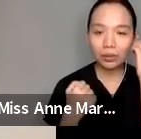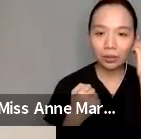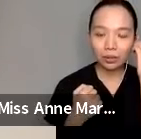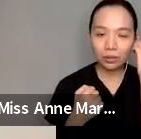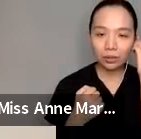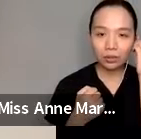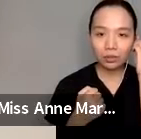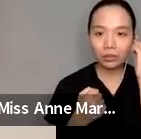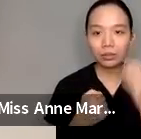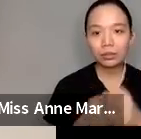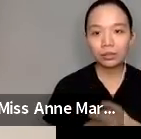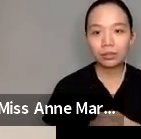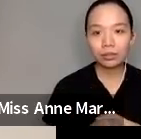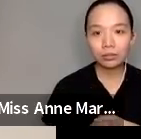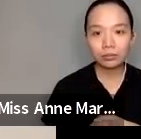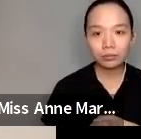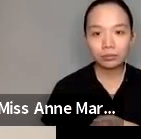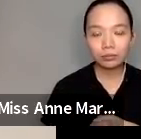and